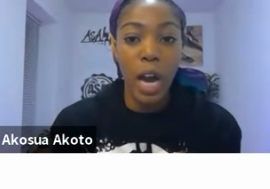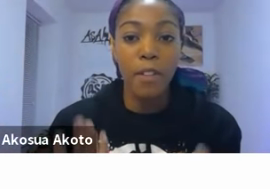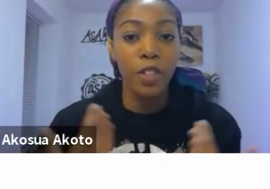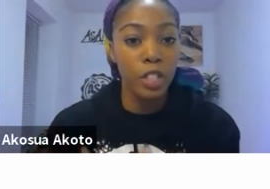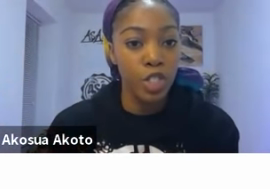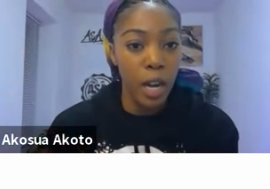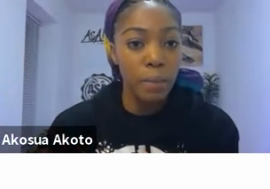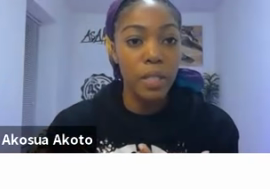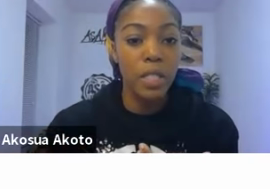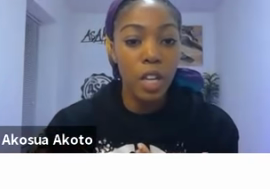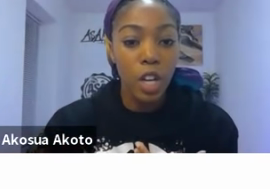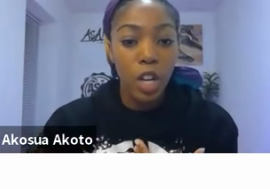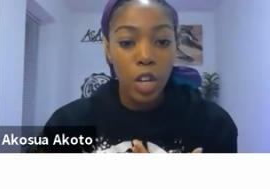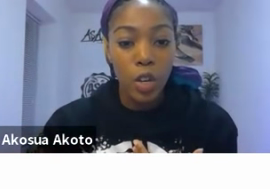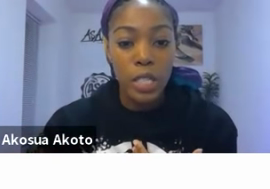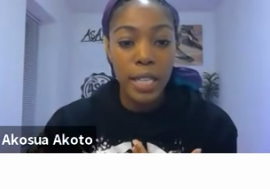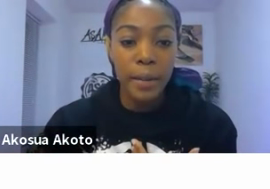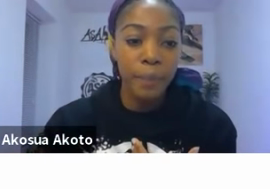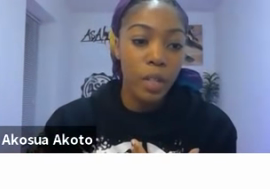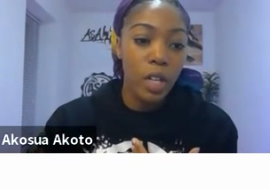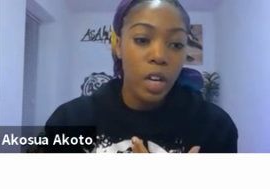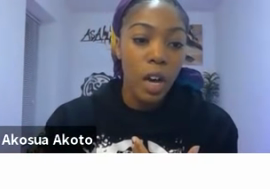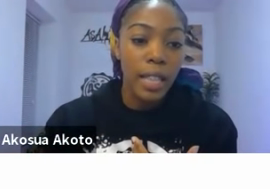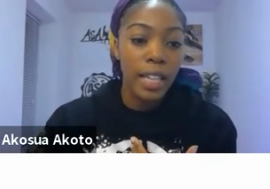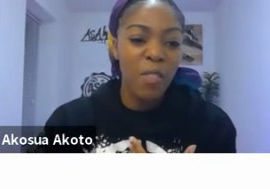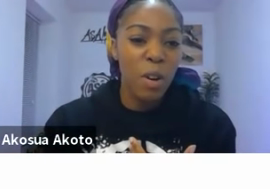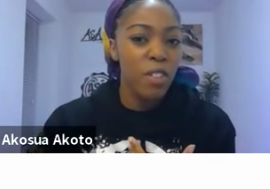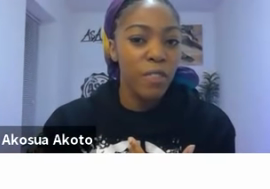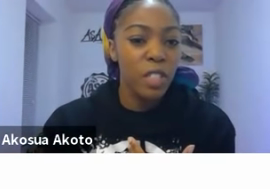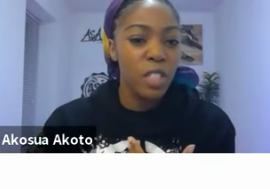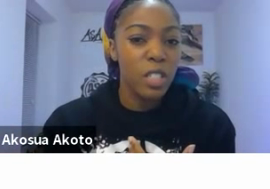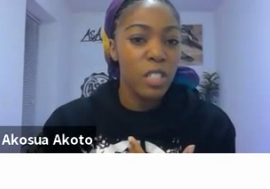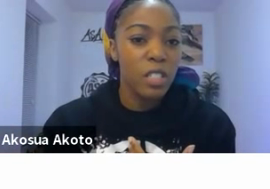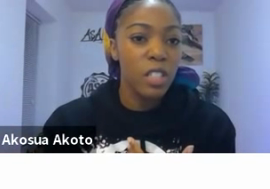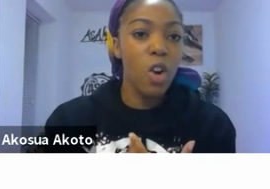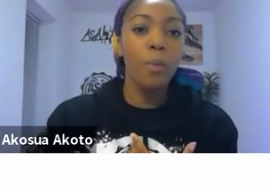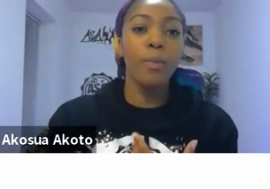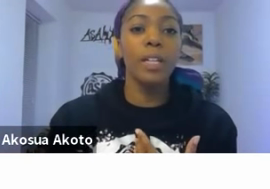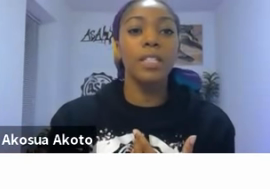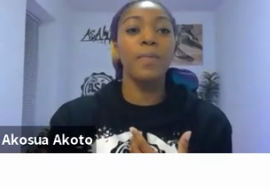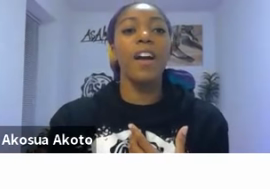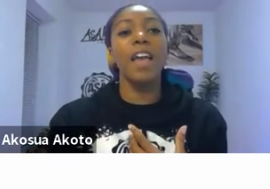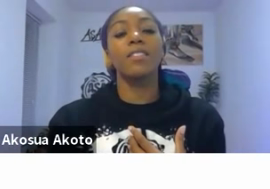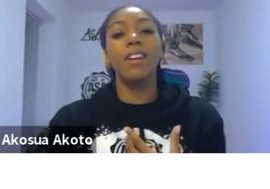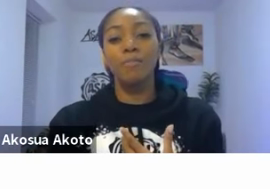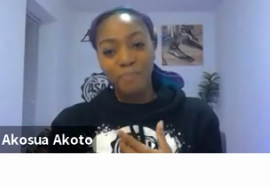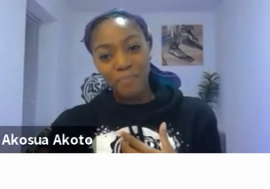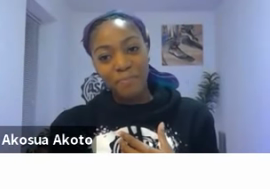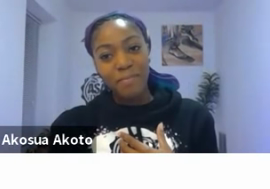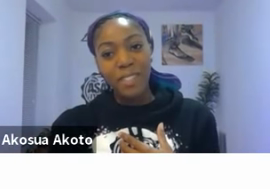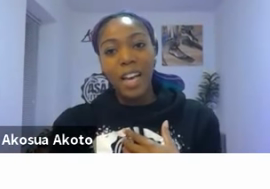everything. We're coming for the drum. You see? I think I have one more. Nope, that's it. All right,